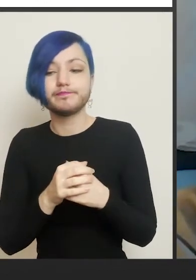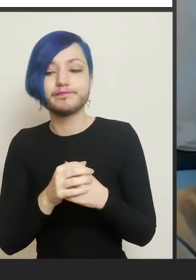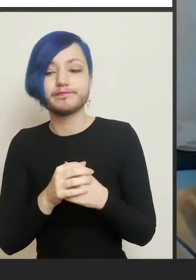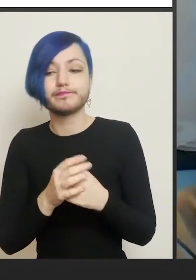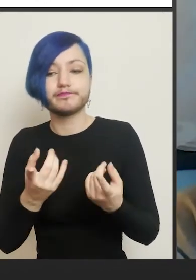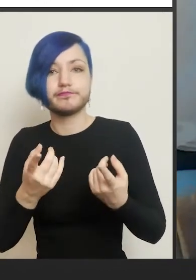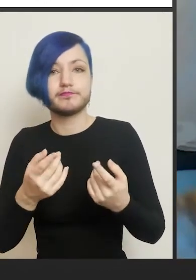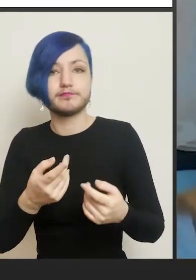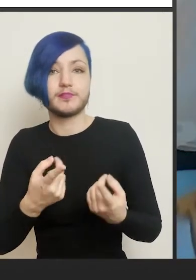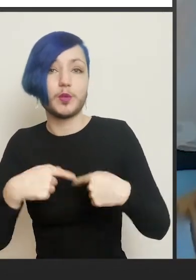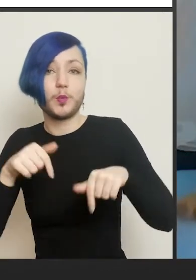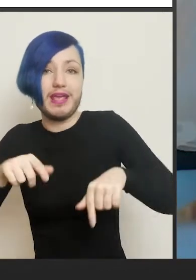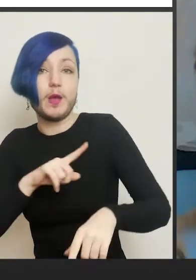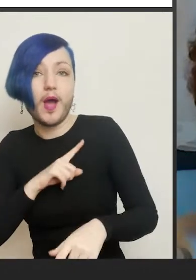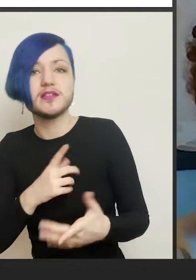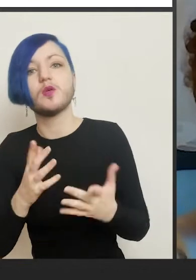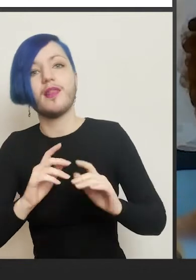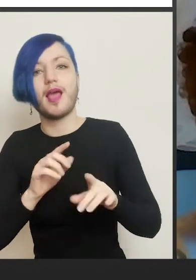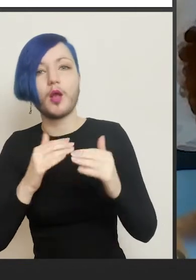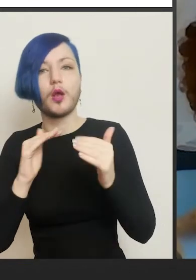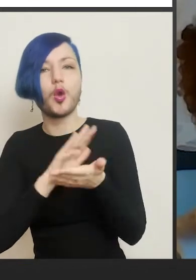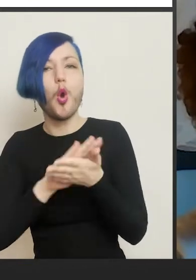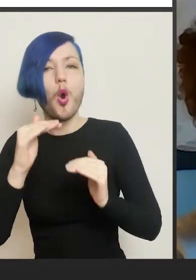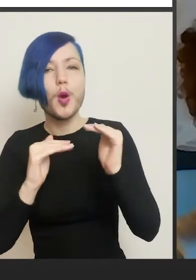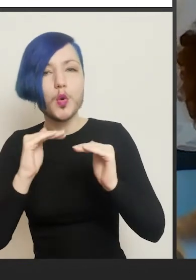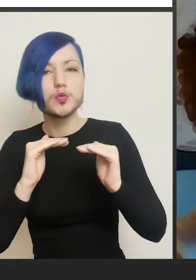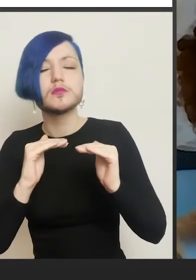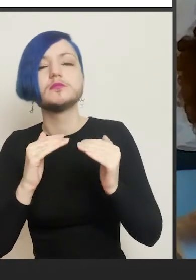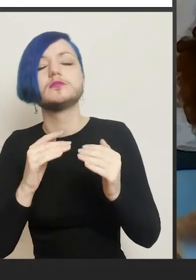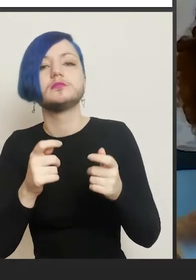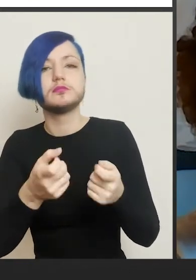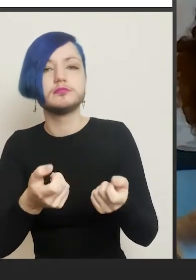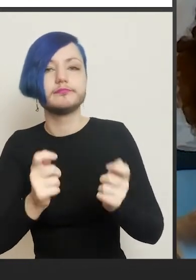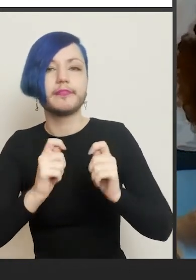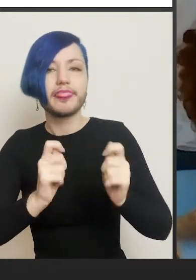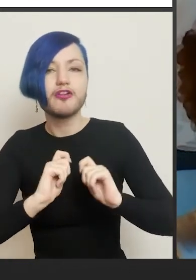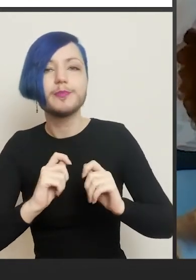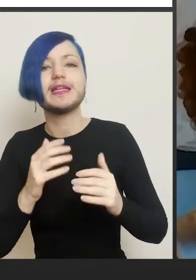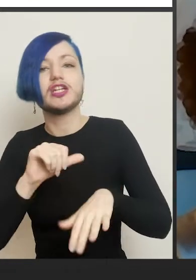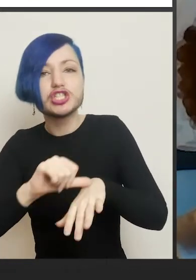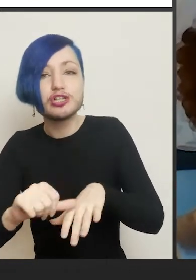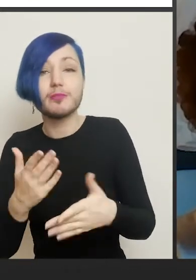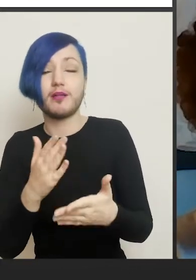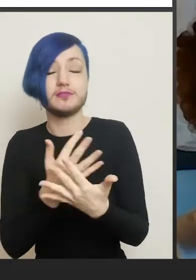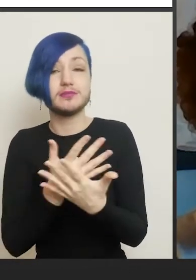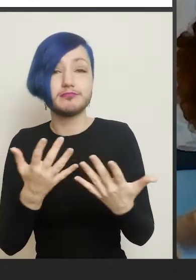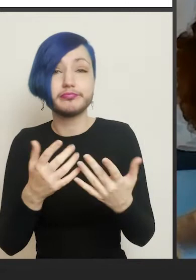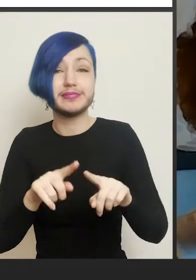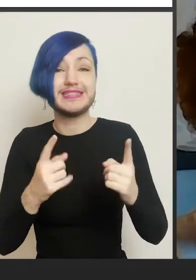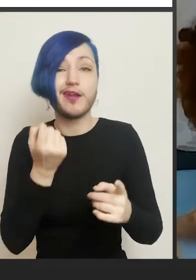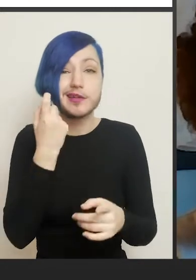here for, I suppose, things like hormones and surgeries. And of course, there's so much variation in how hormone therapy is even